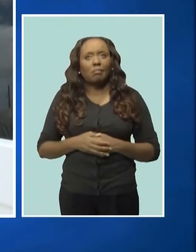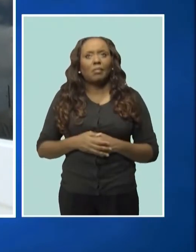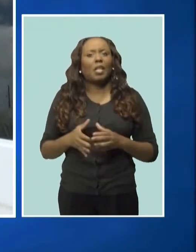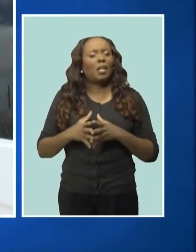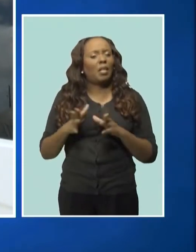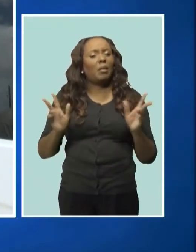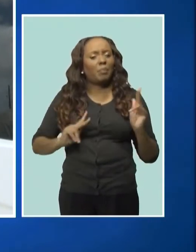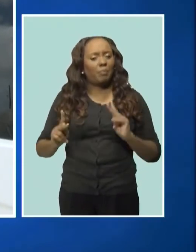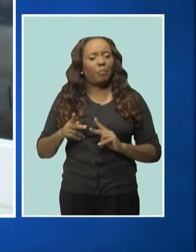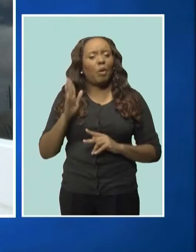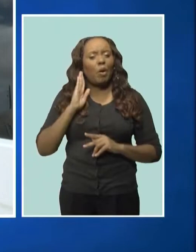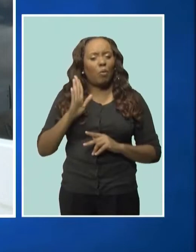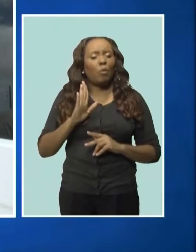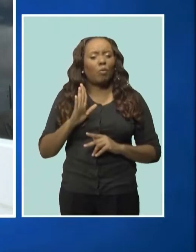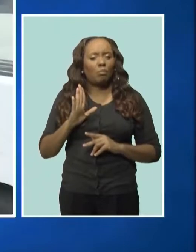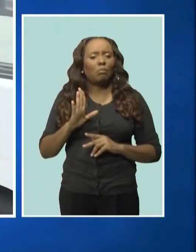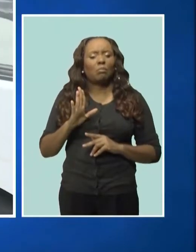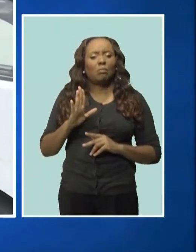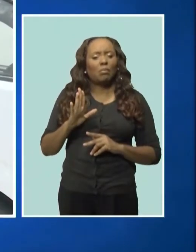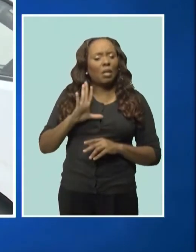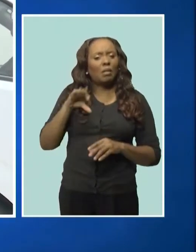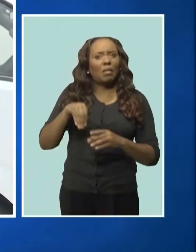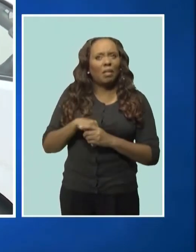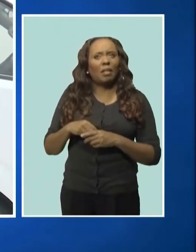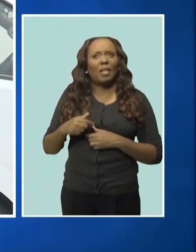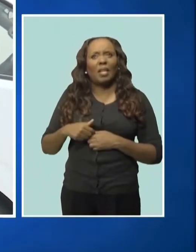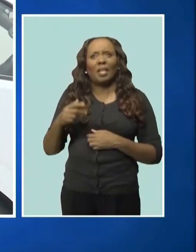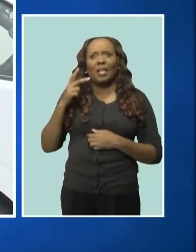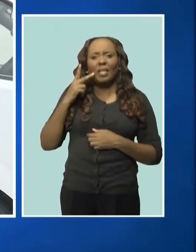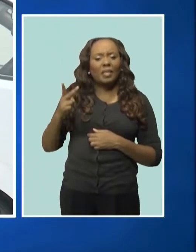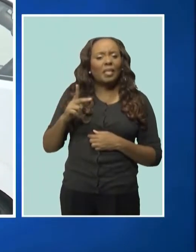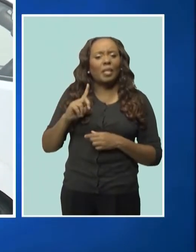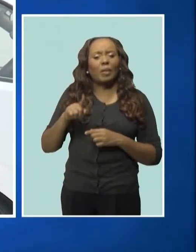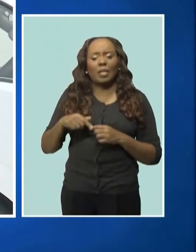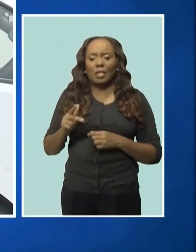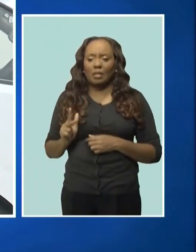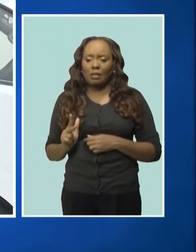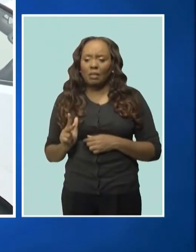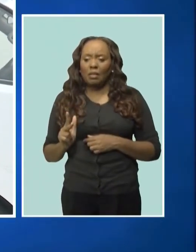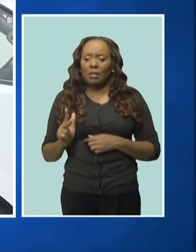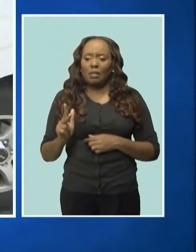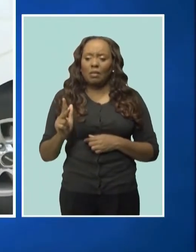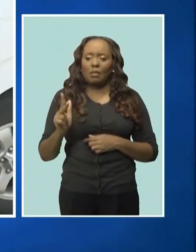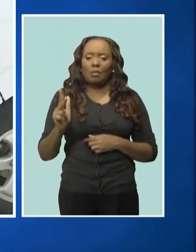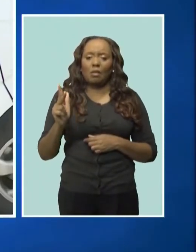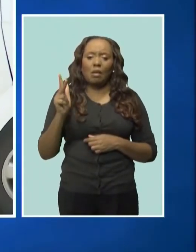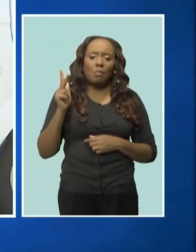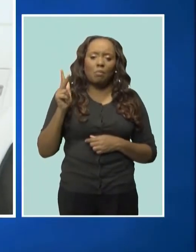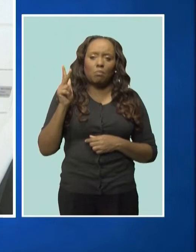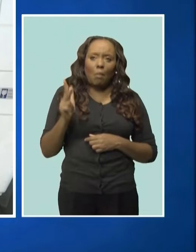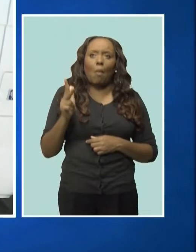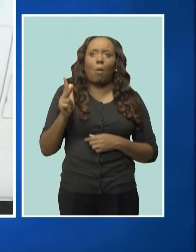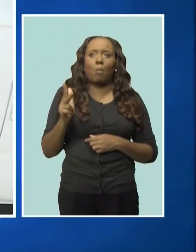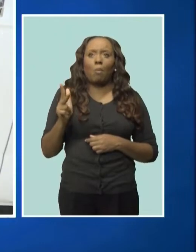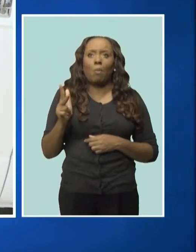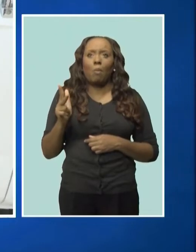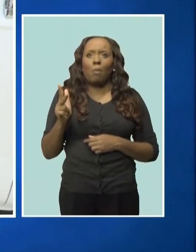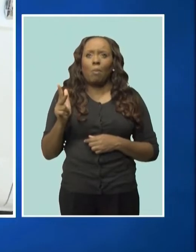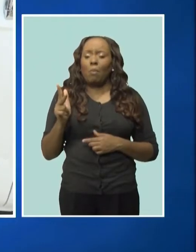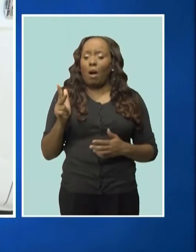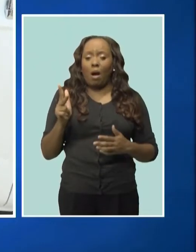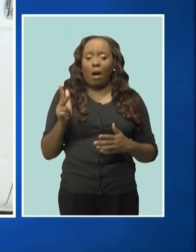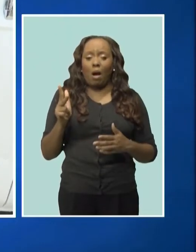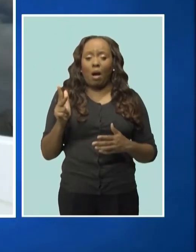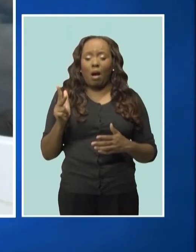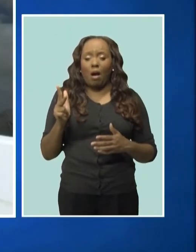it. I saw the guy stopping around the View Hill and just thought it was a rally car, man. I mean, we got almost 14 people in the vehicle,